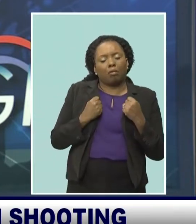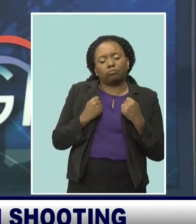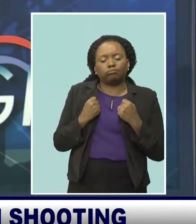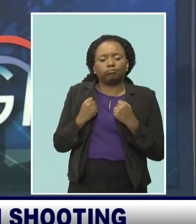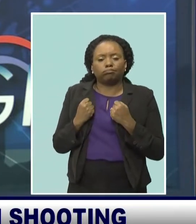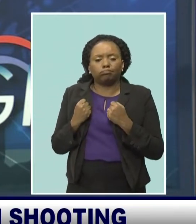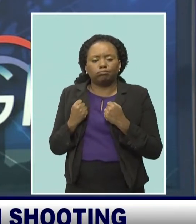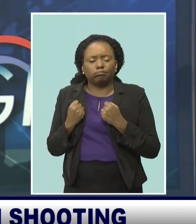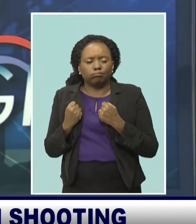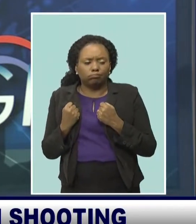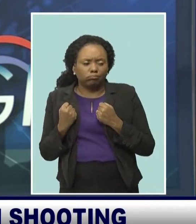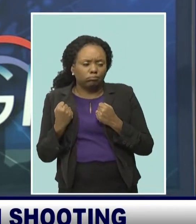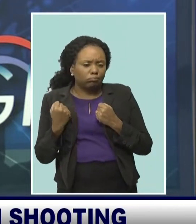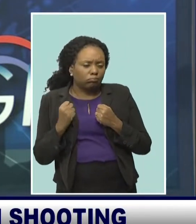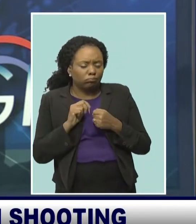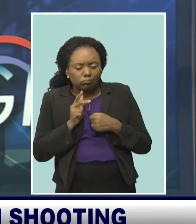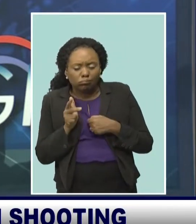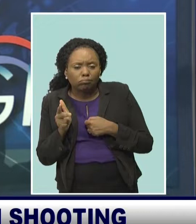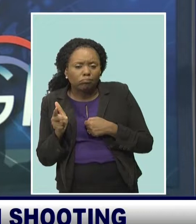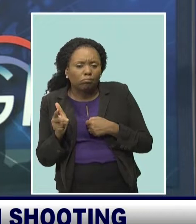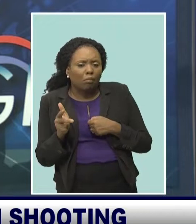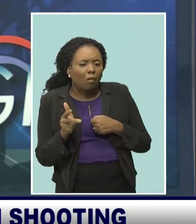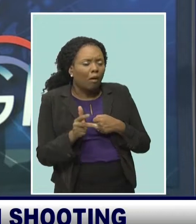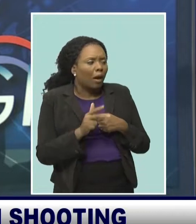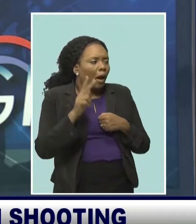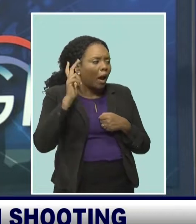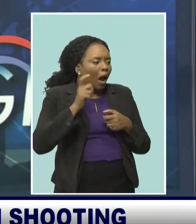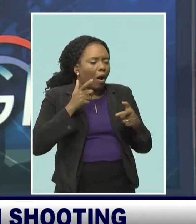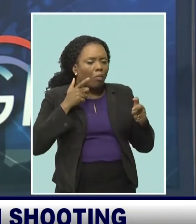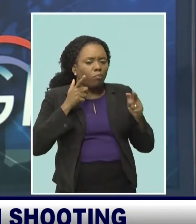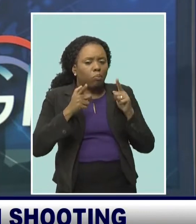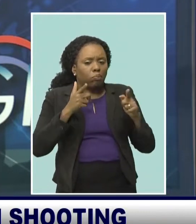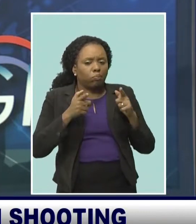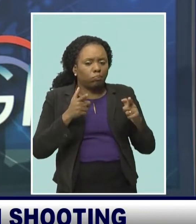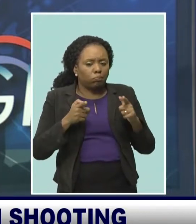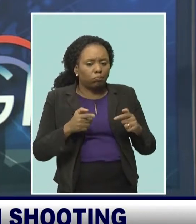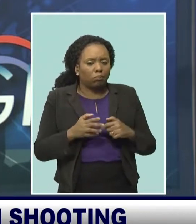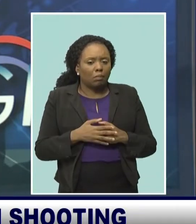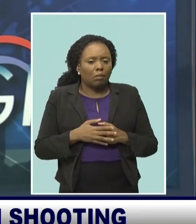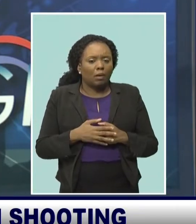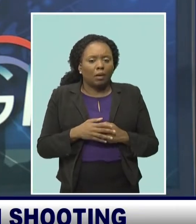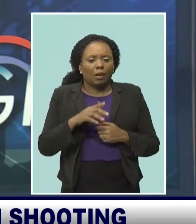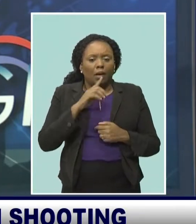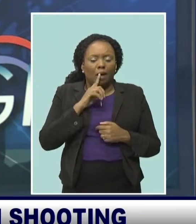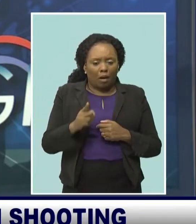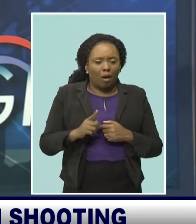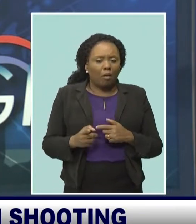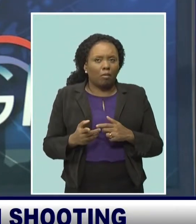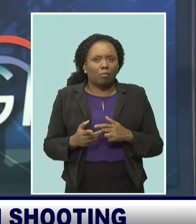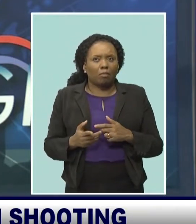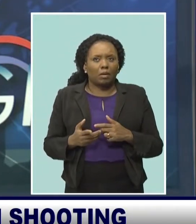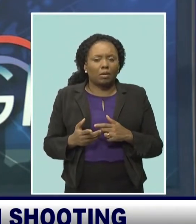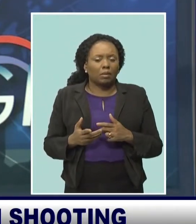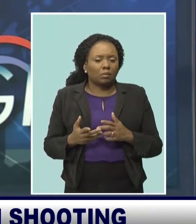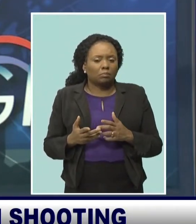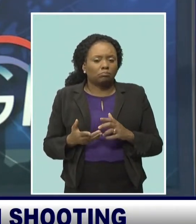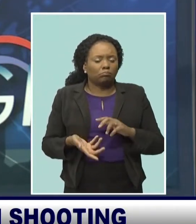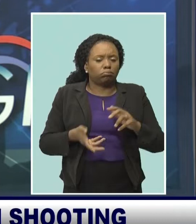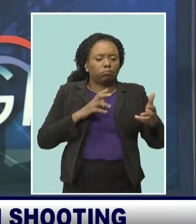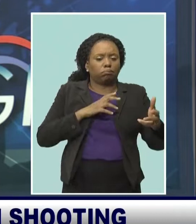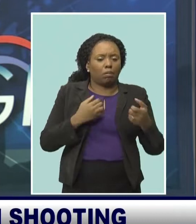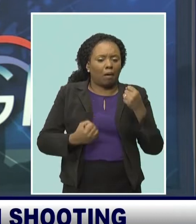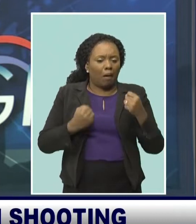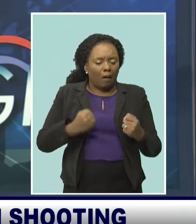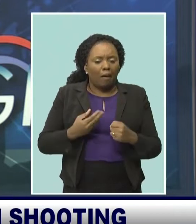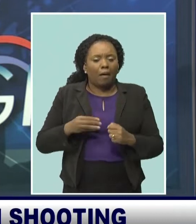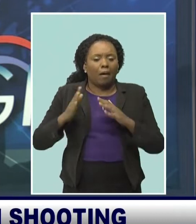turned around in a nearby gap. The shots were fired and damaged a motor car and the house in the incident.